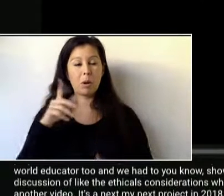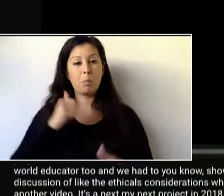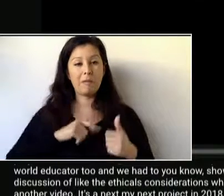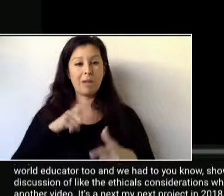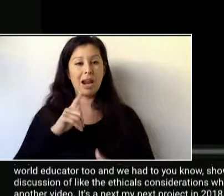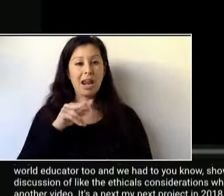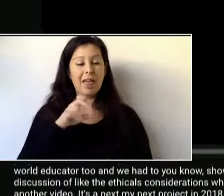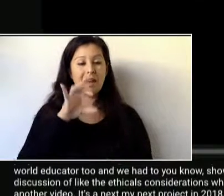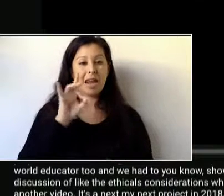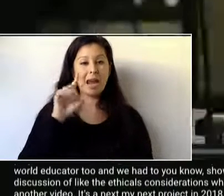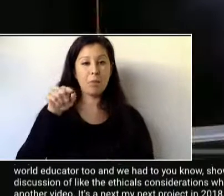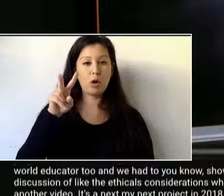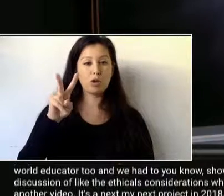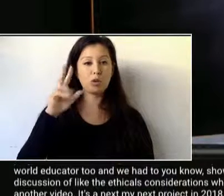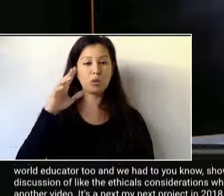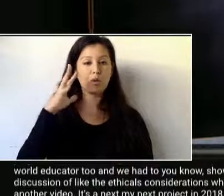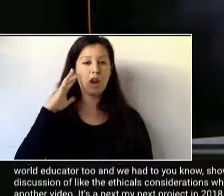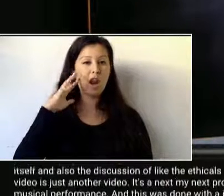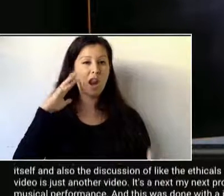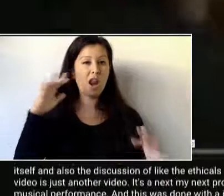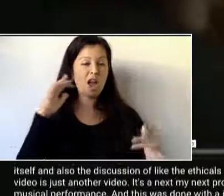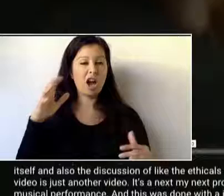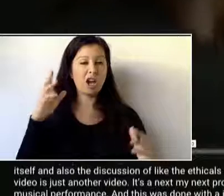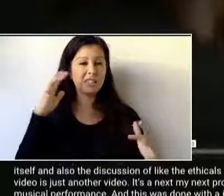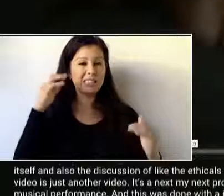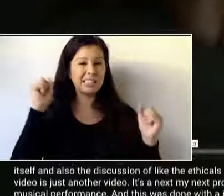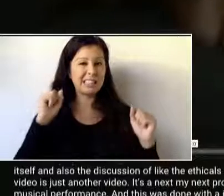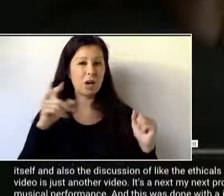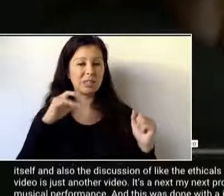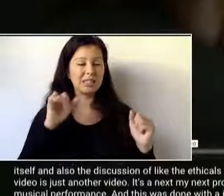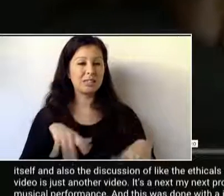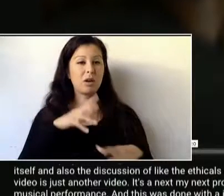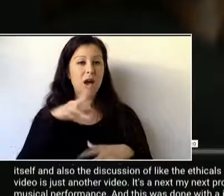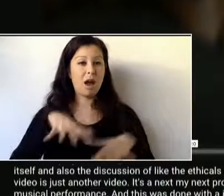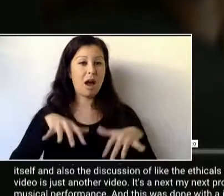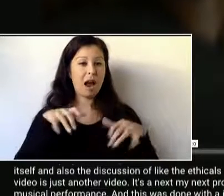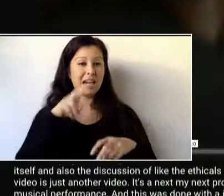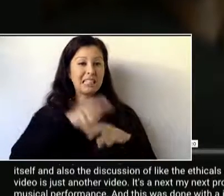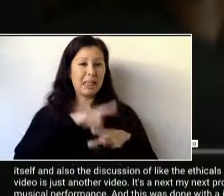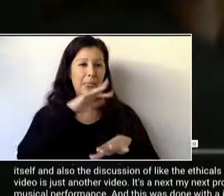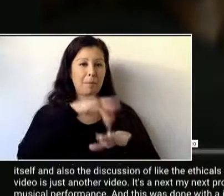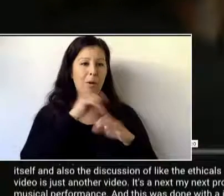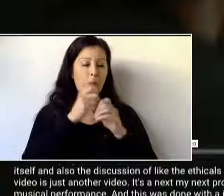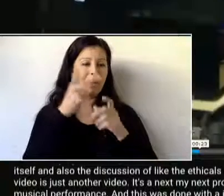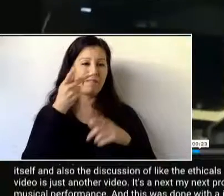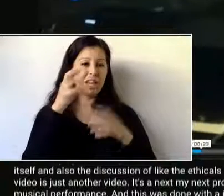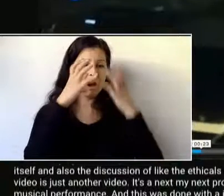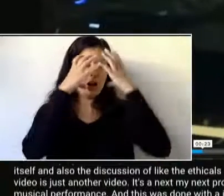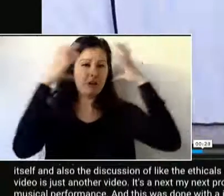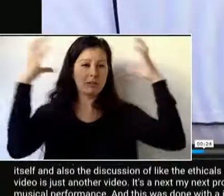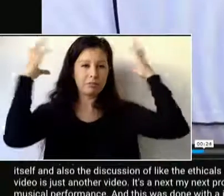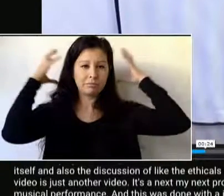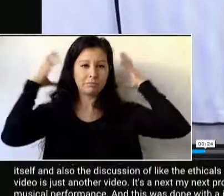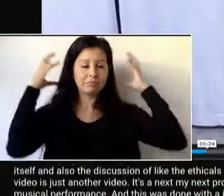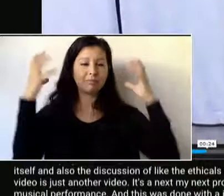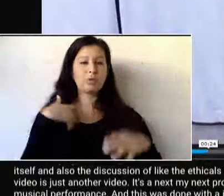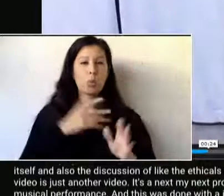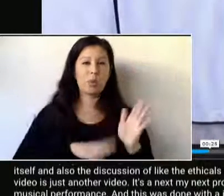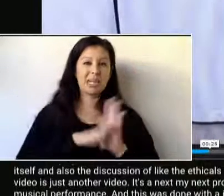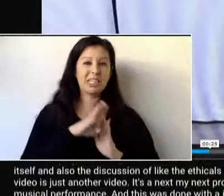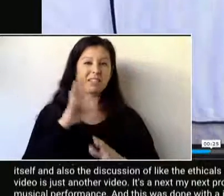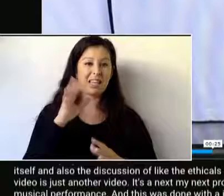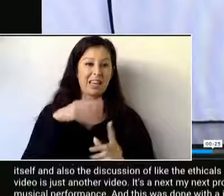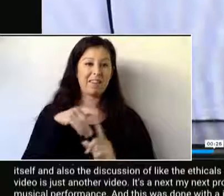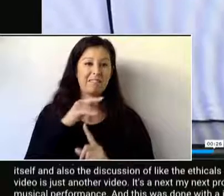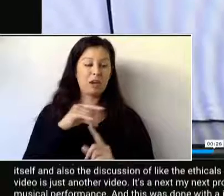where the audience sat in the middle with VR headsets on. So we developed the environment in Unity,